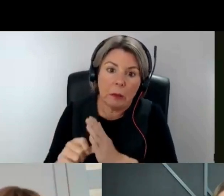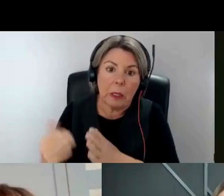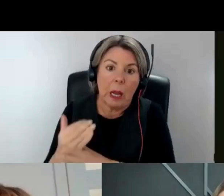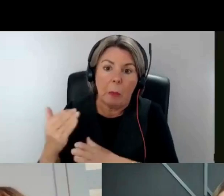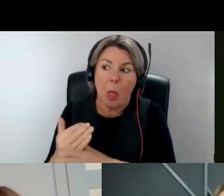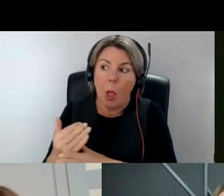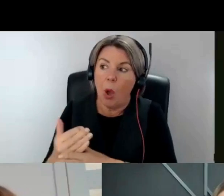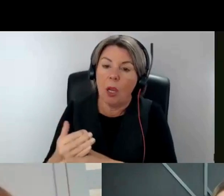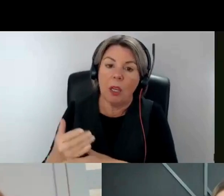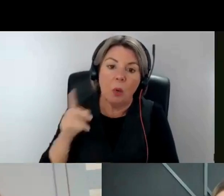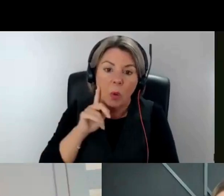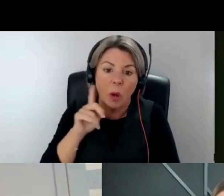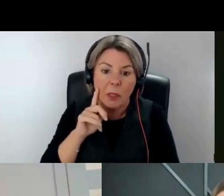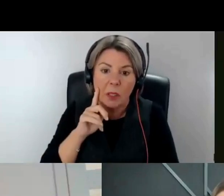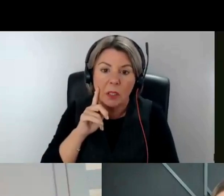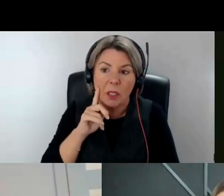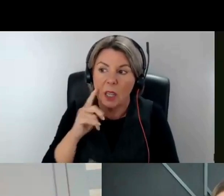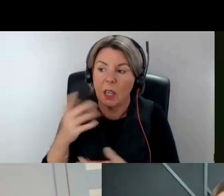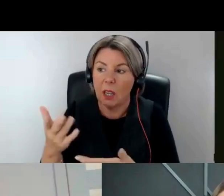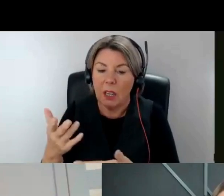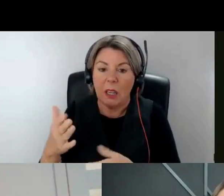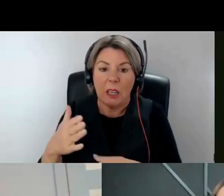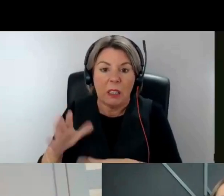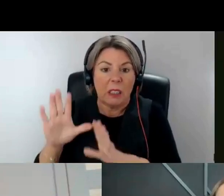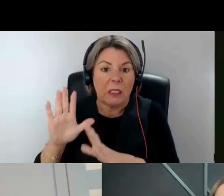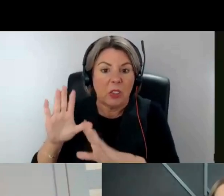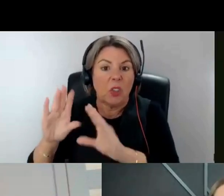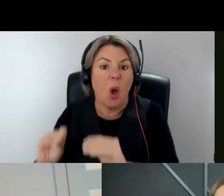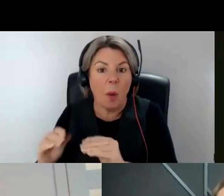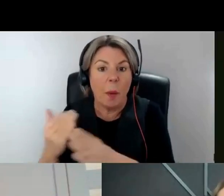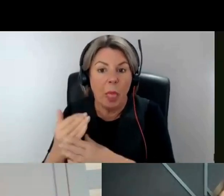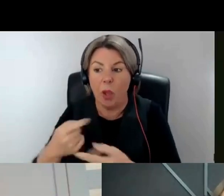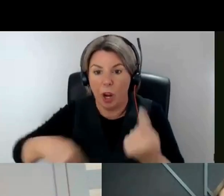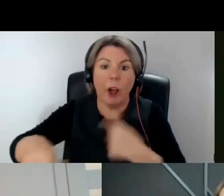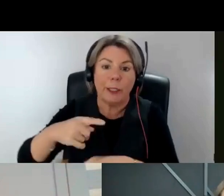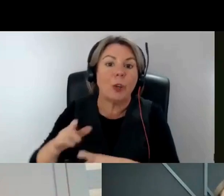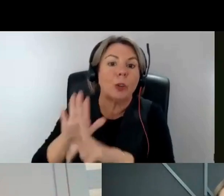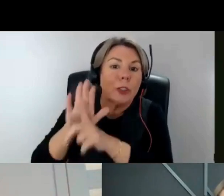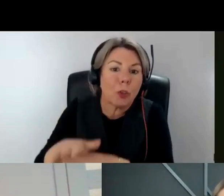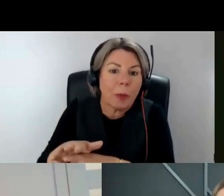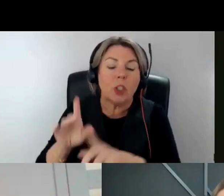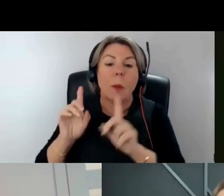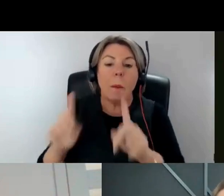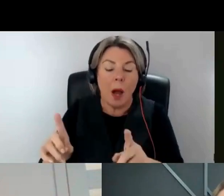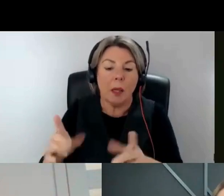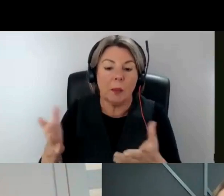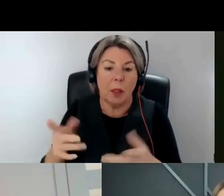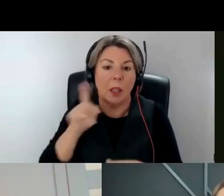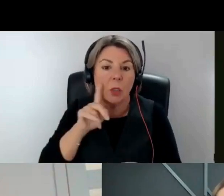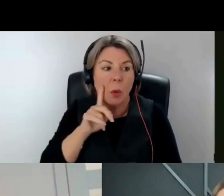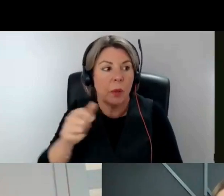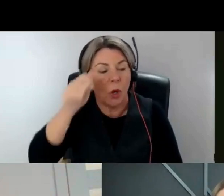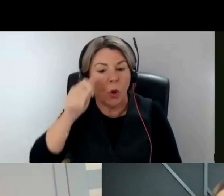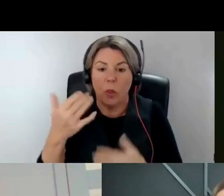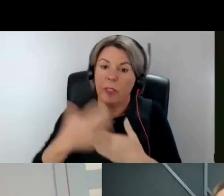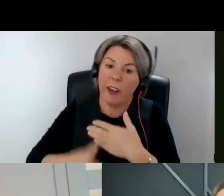women that we no longer get employed in the first place. And that would still be discrimination. But I'm sure lots of women have sat here knowing that they